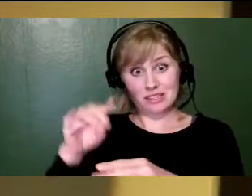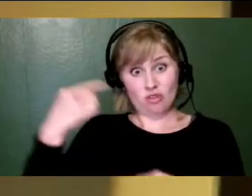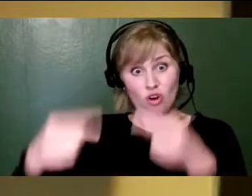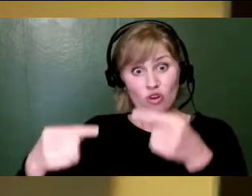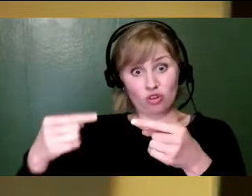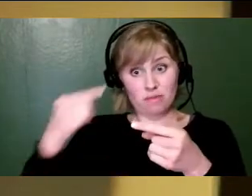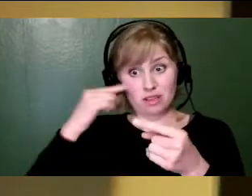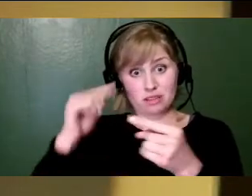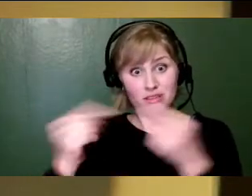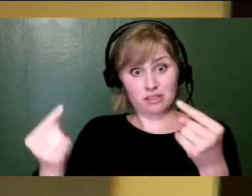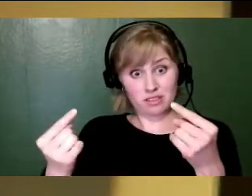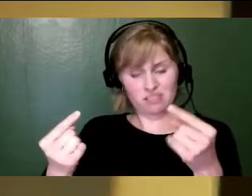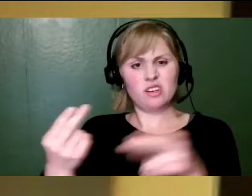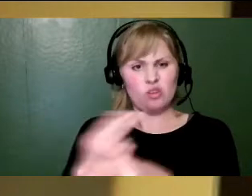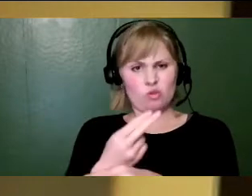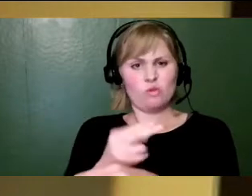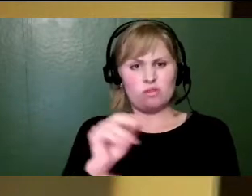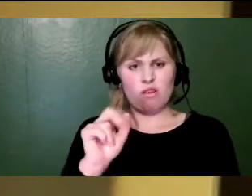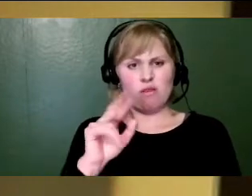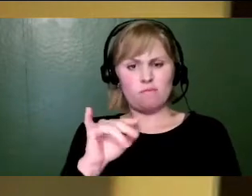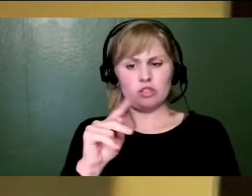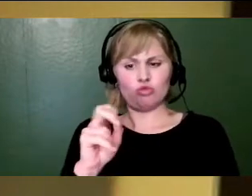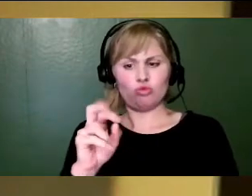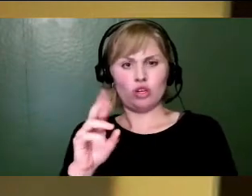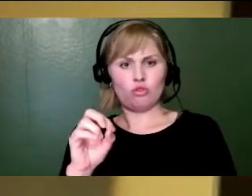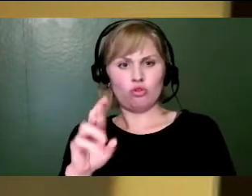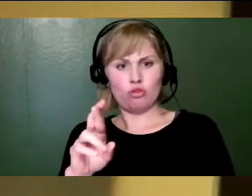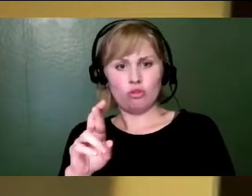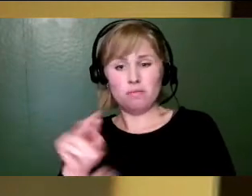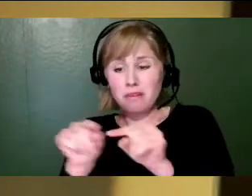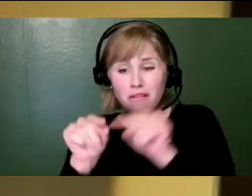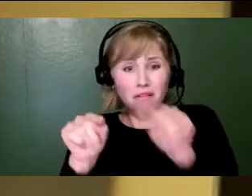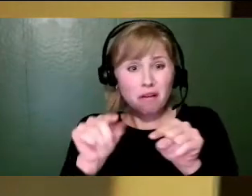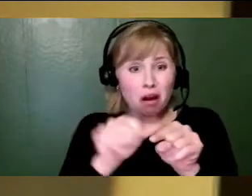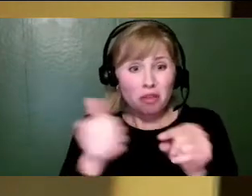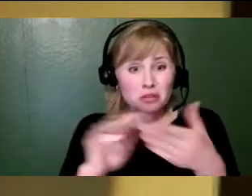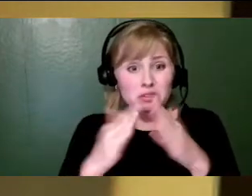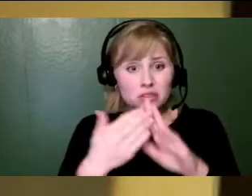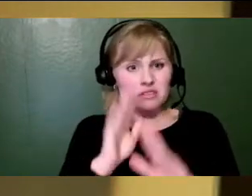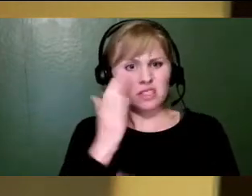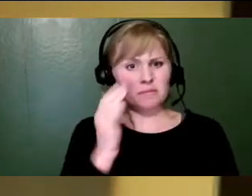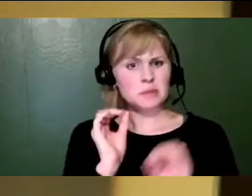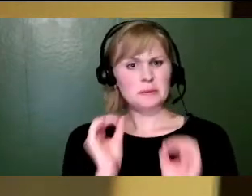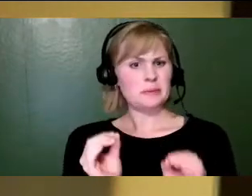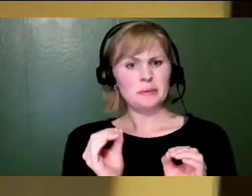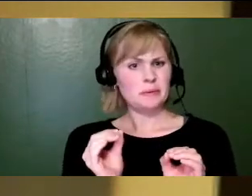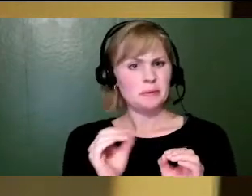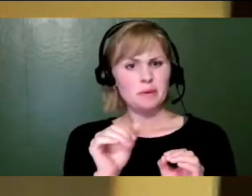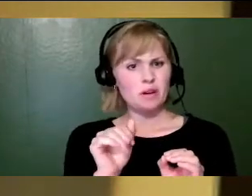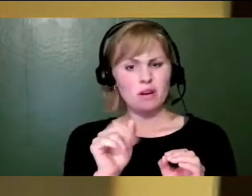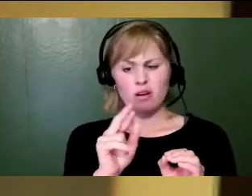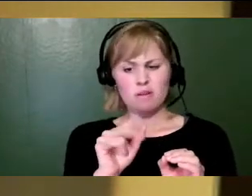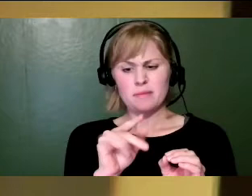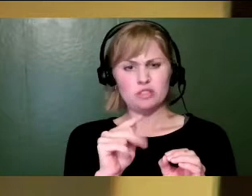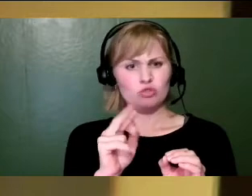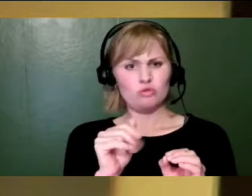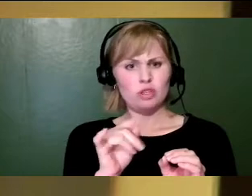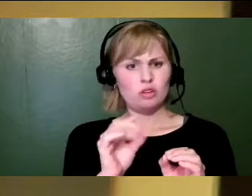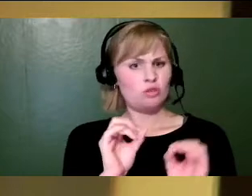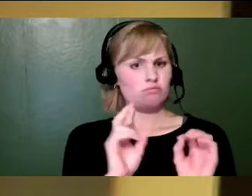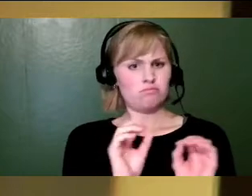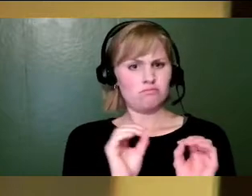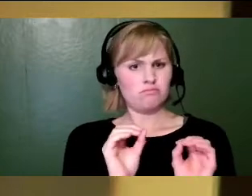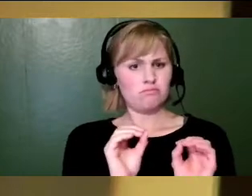an industrial and IT hub, there appears to be practically no arbitration at all. Similarly, in Italy,